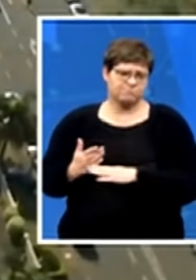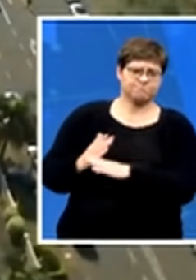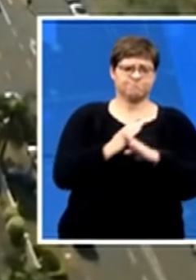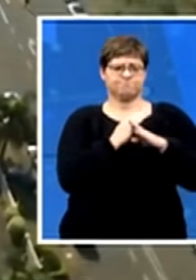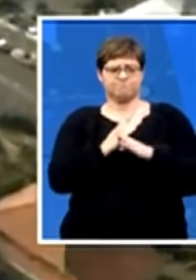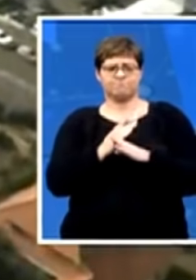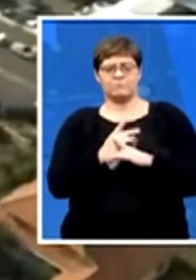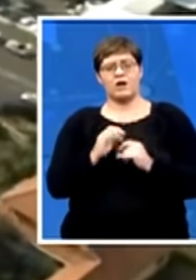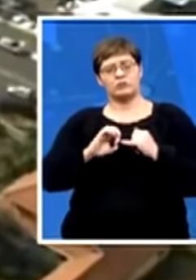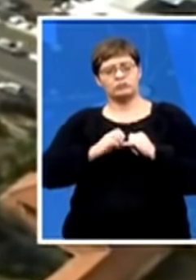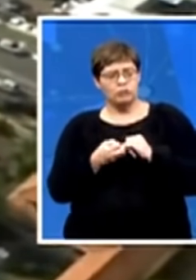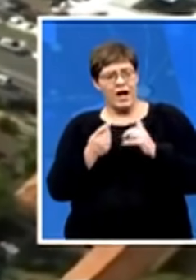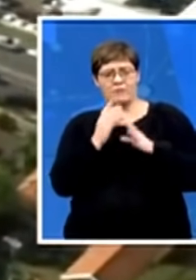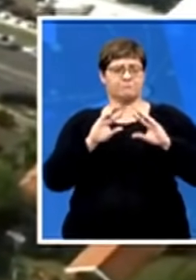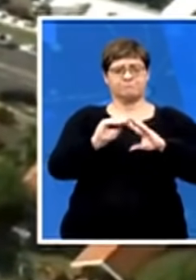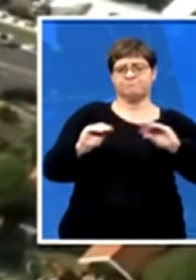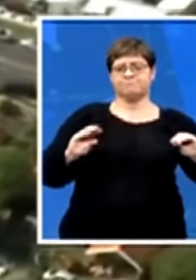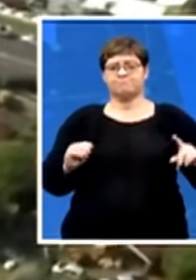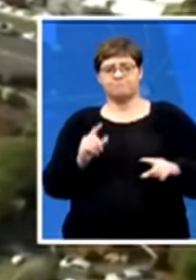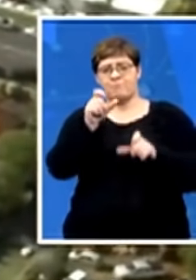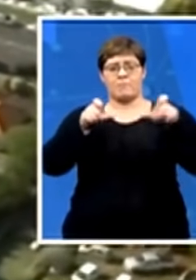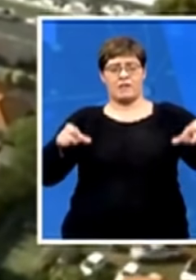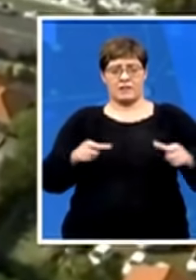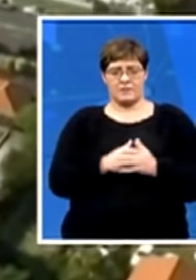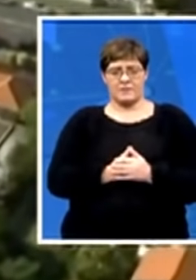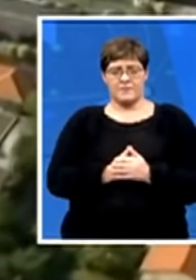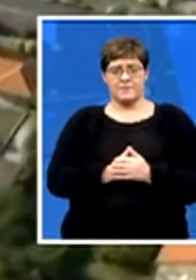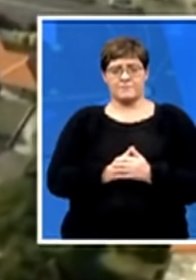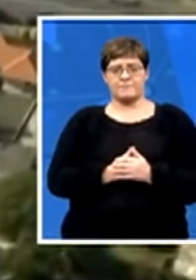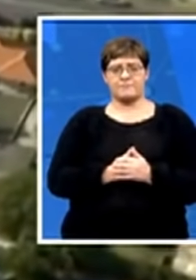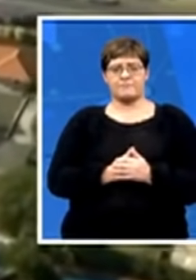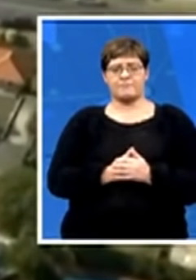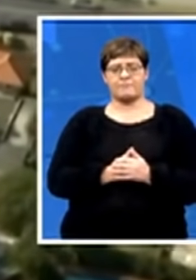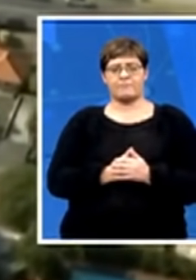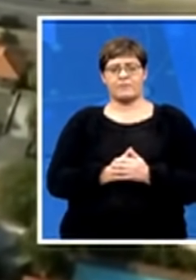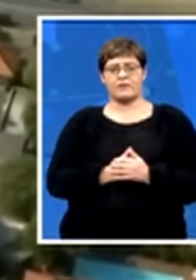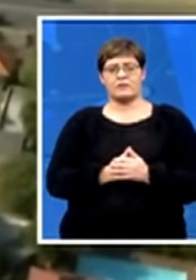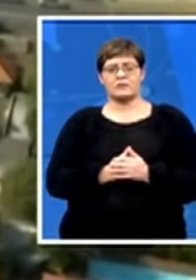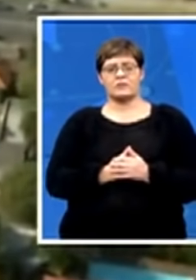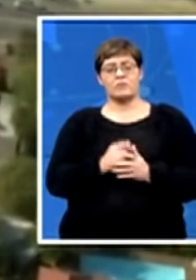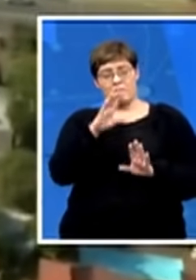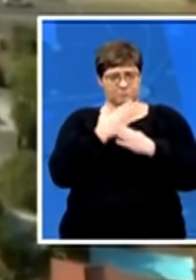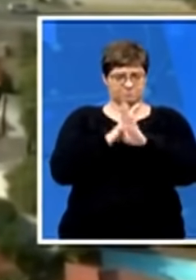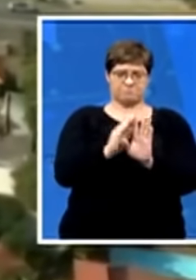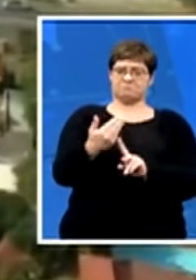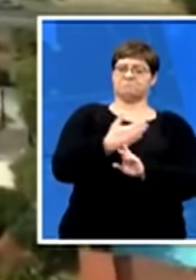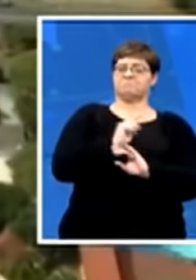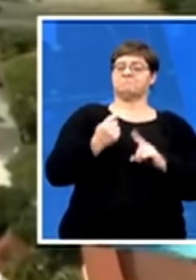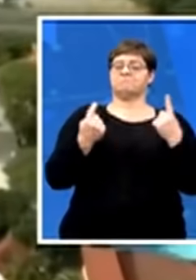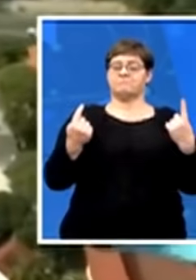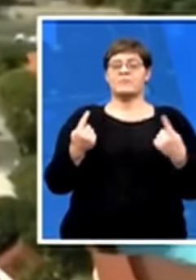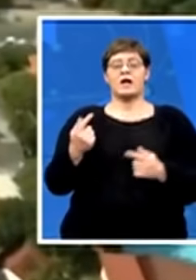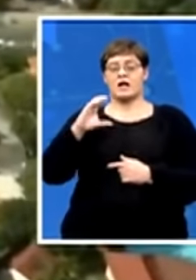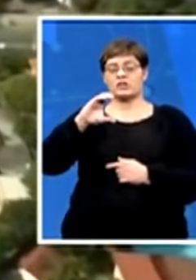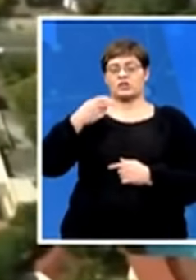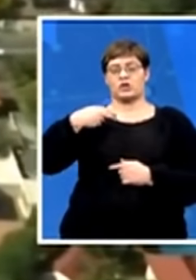into their particular neighborhoods. Yesterday we were in Chatsworth. Last night we were in Phoenix, where we also